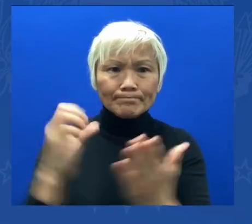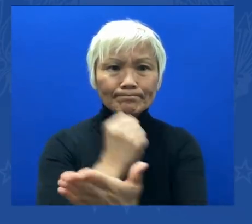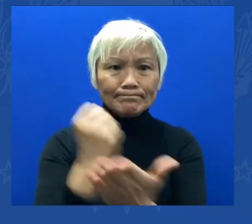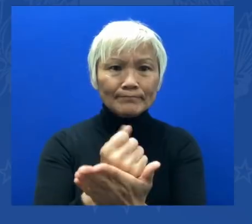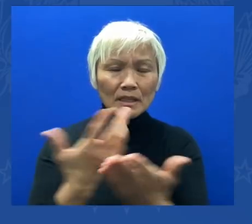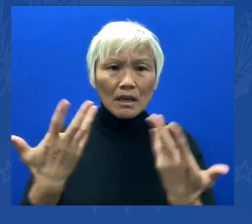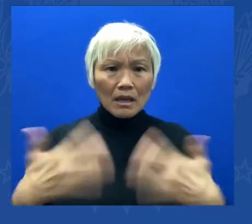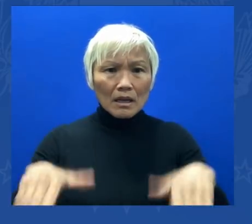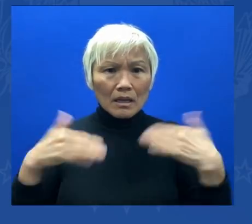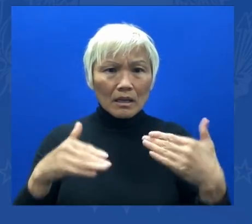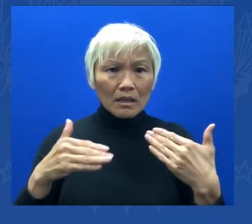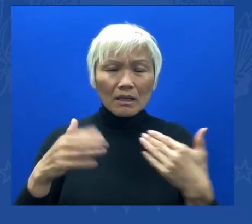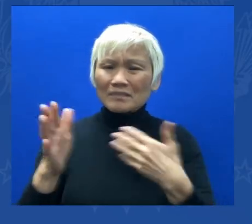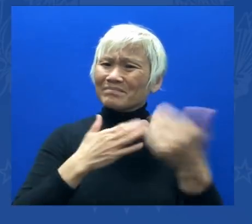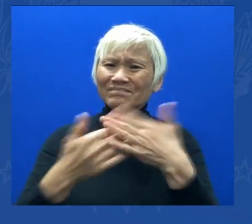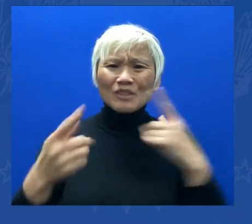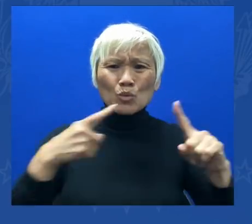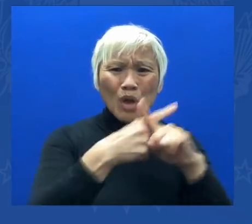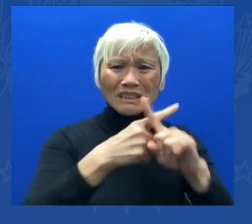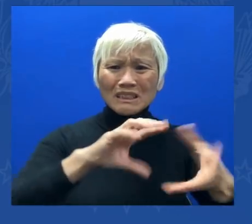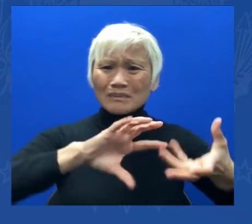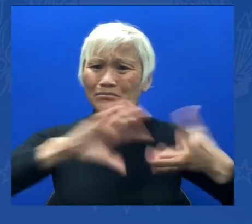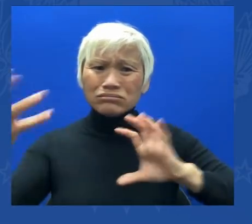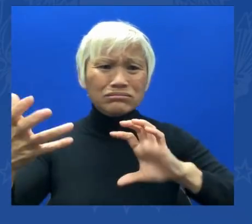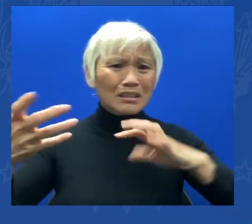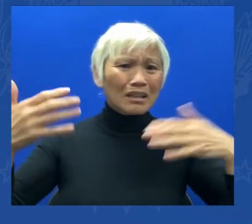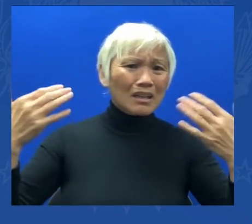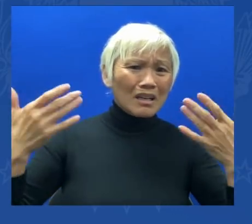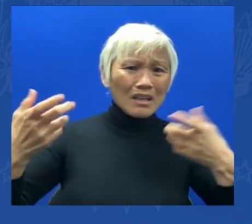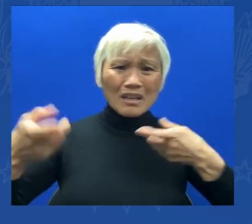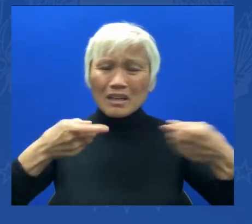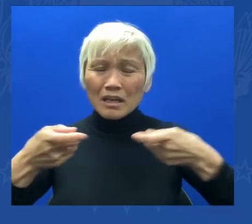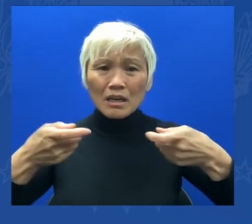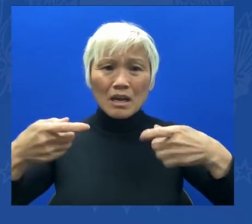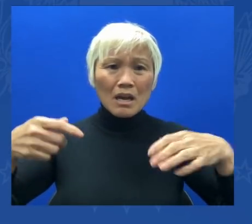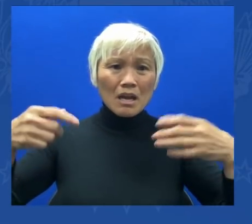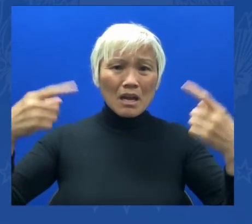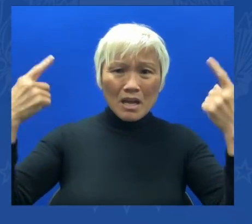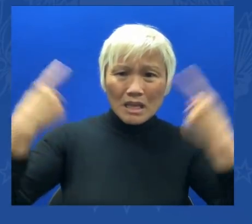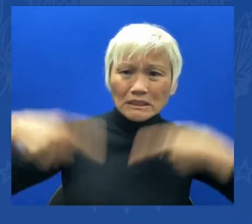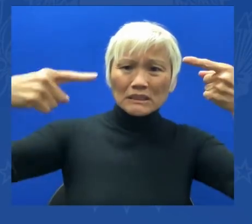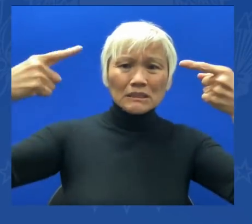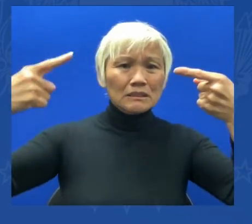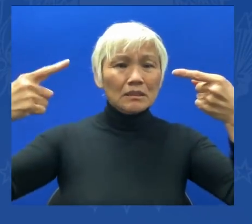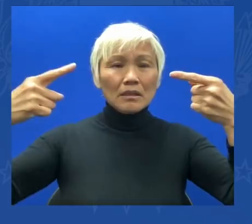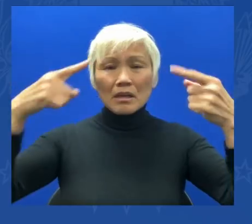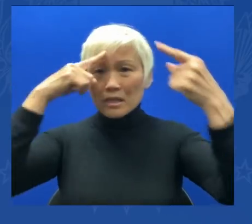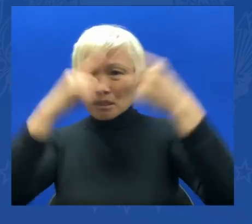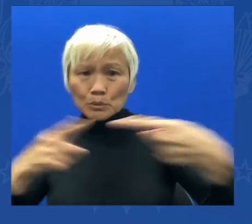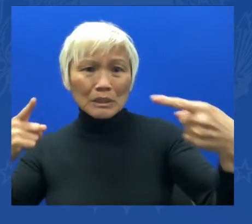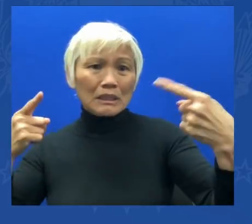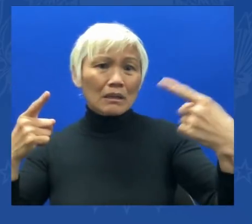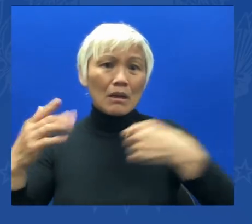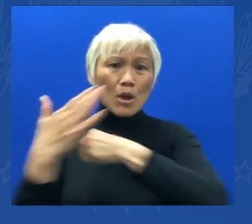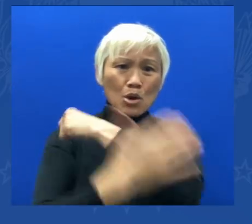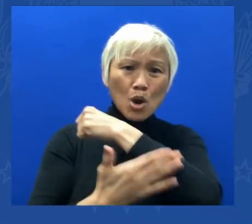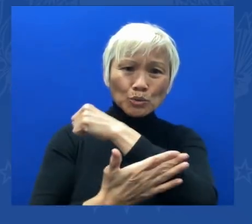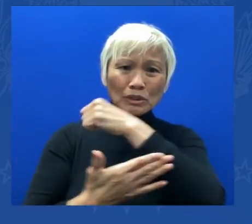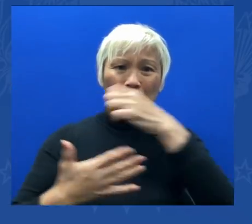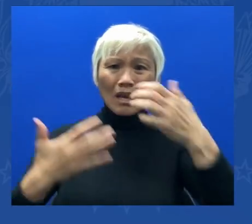showmanship, I really know this and you know it too. We are a great nation because we're basically a good